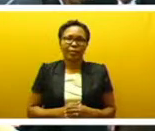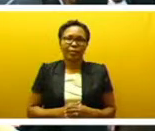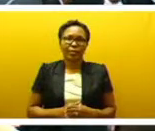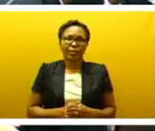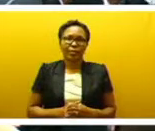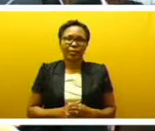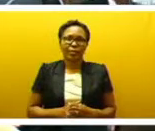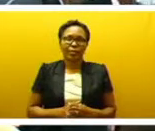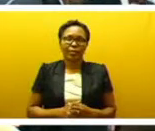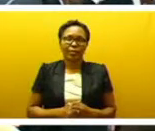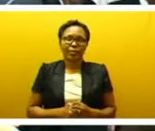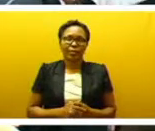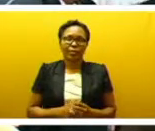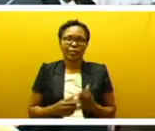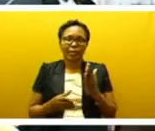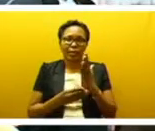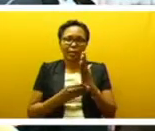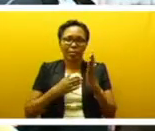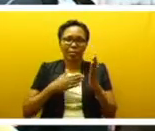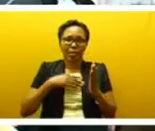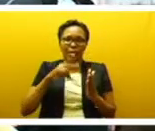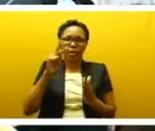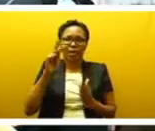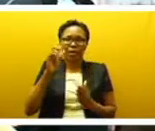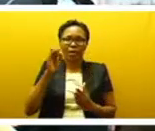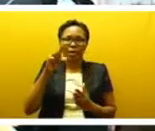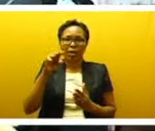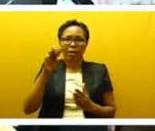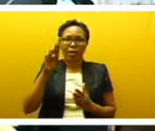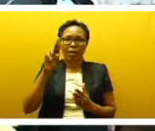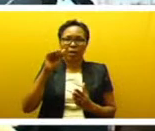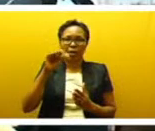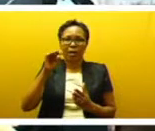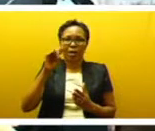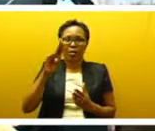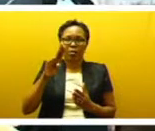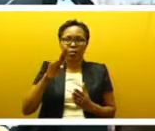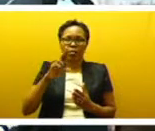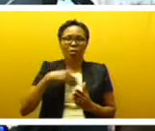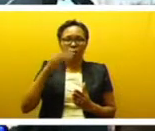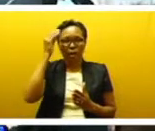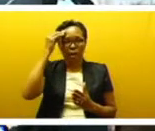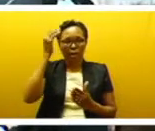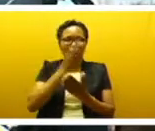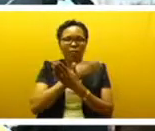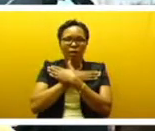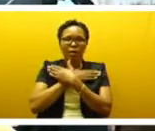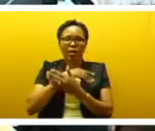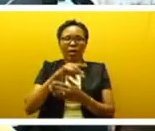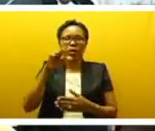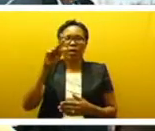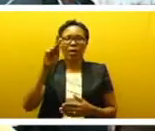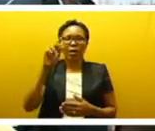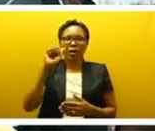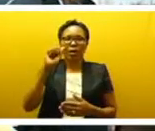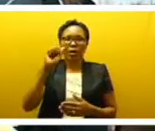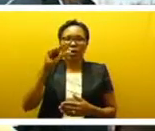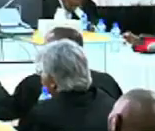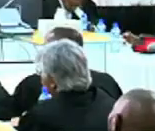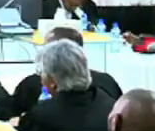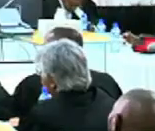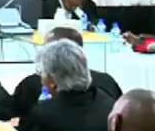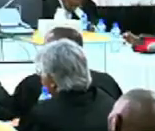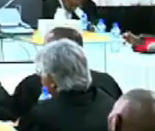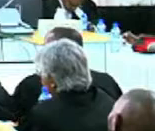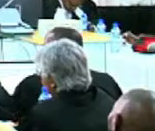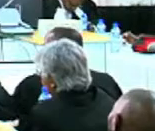May it please the court, my name is Kirago Kimani. My learned friend, Mr. Katua Kigen, had gotten